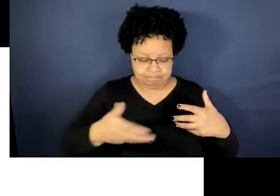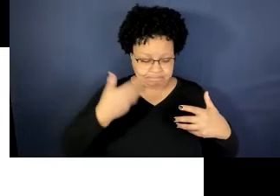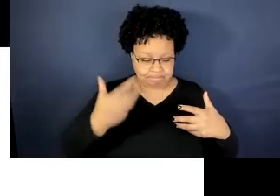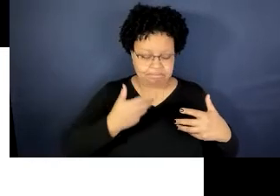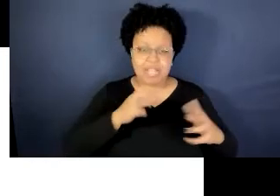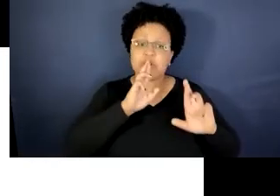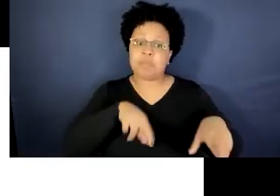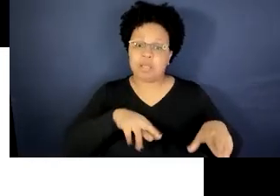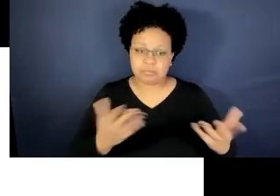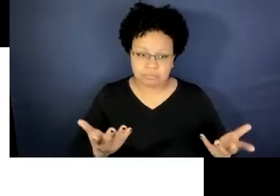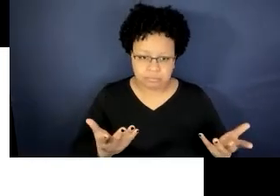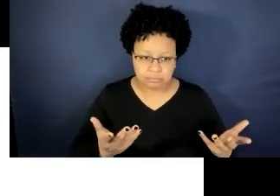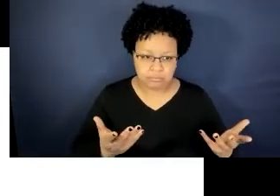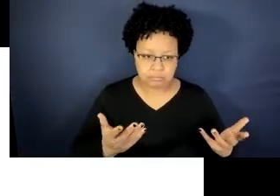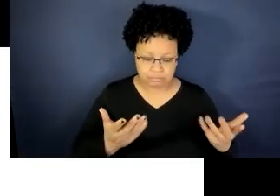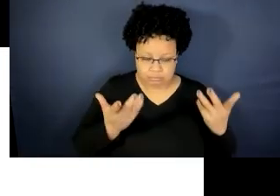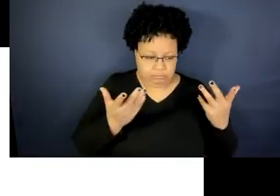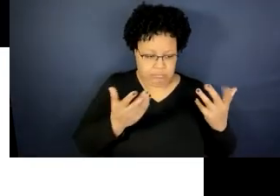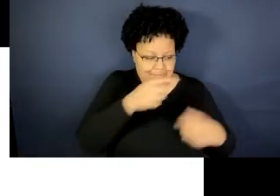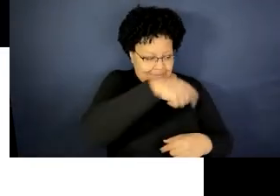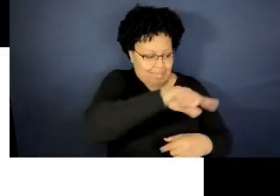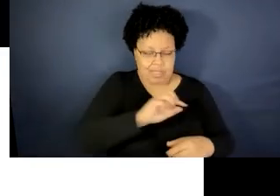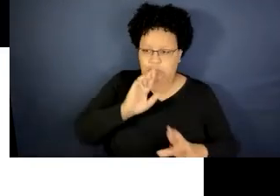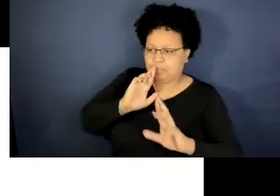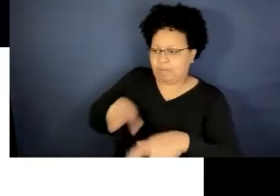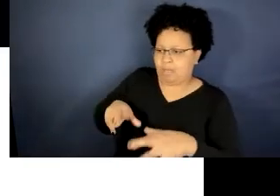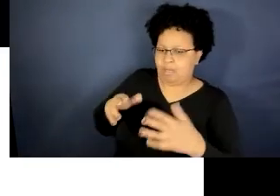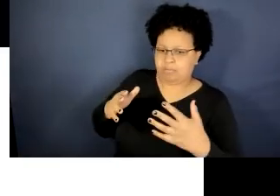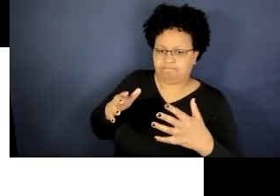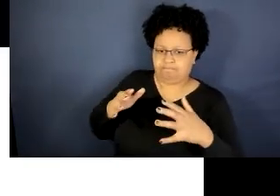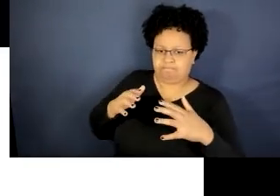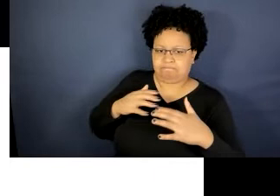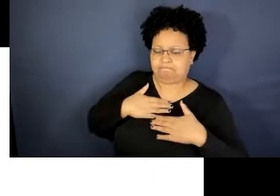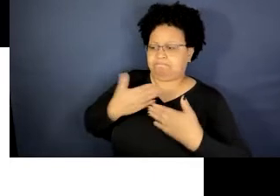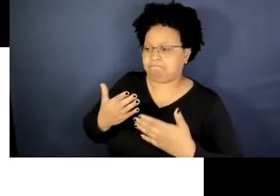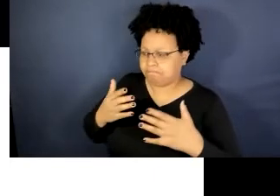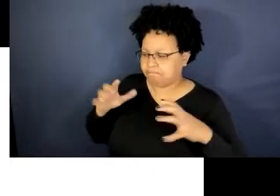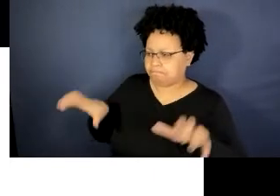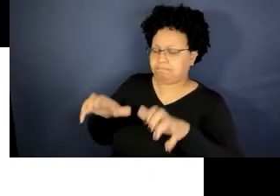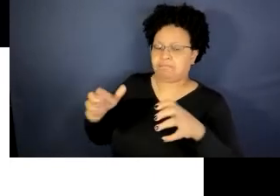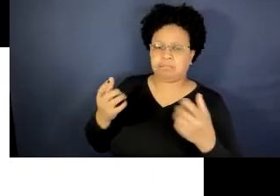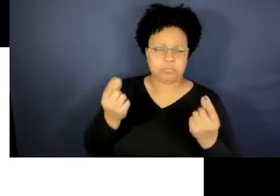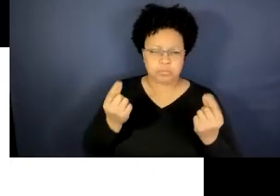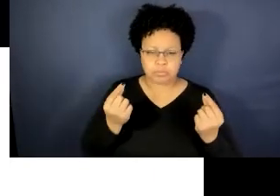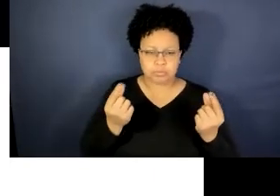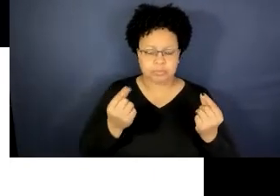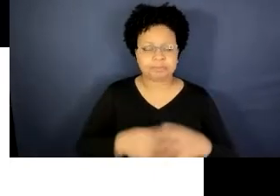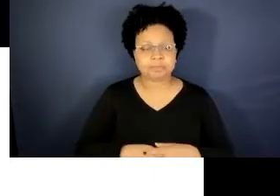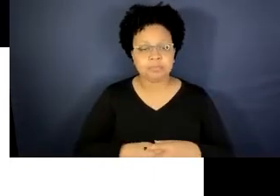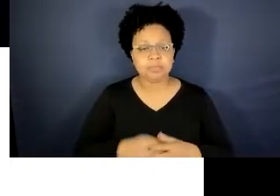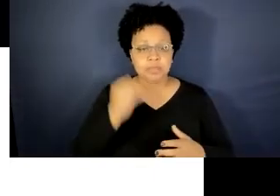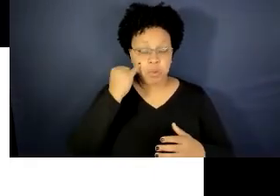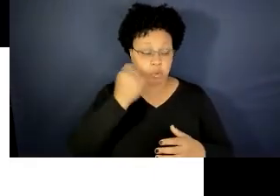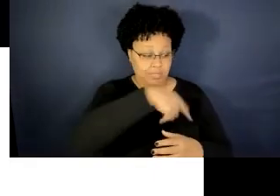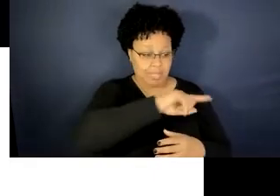response. How do they respond? Well, if you have if they're